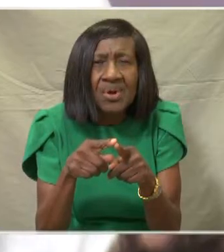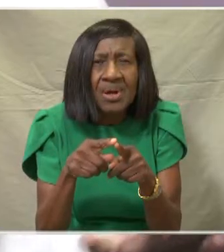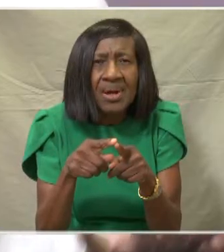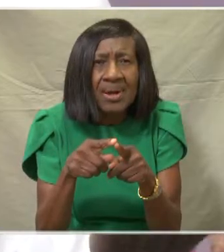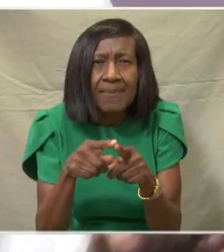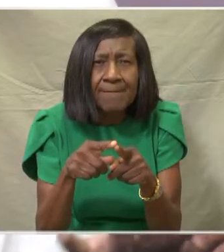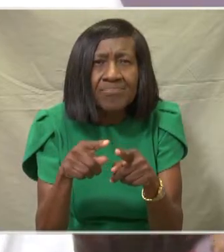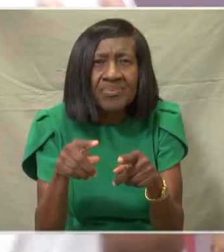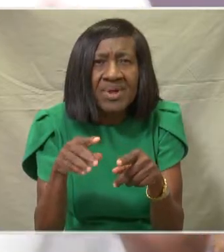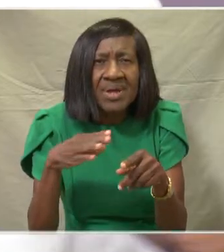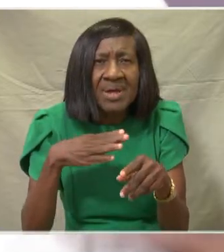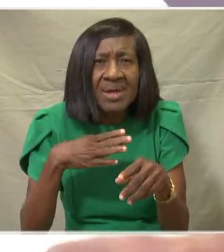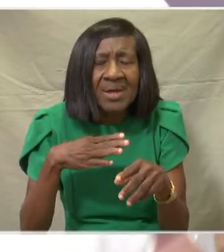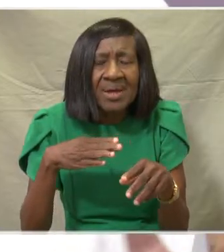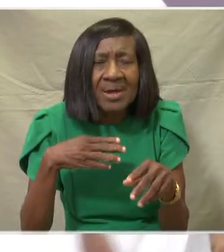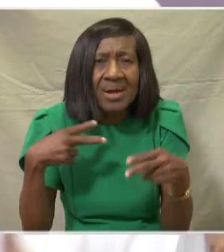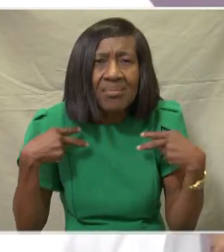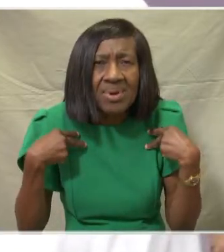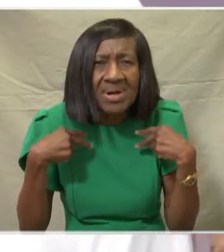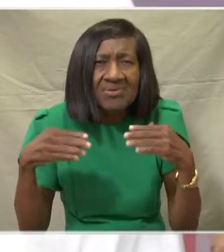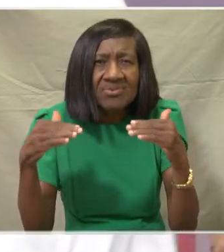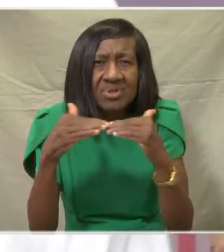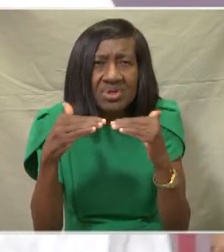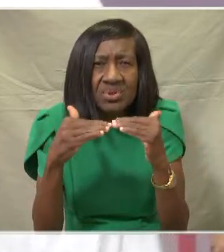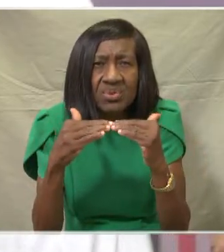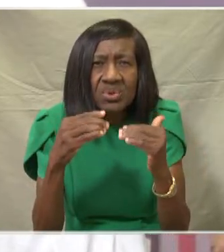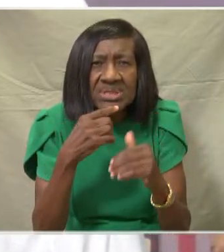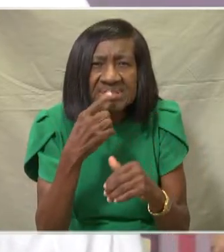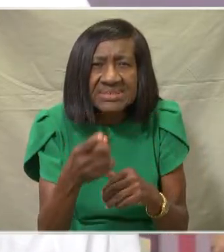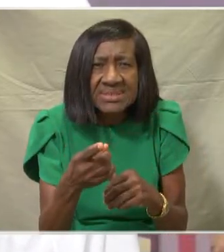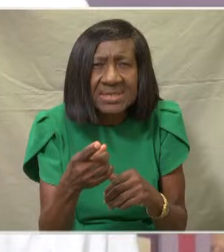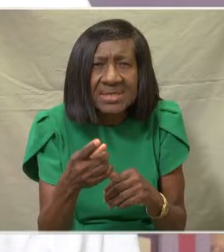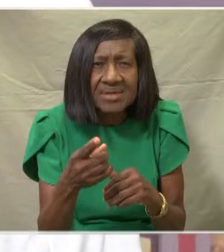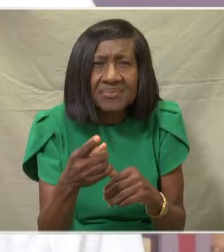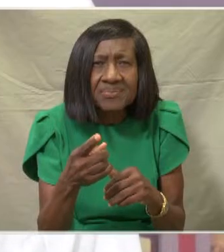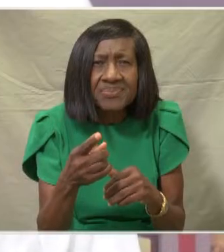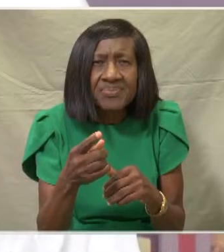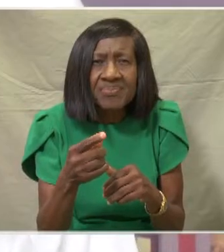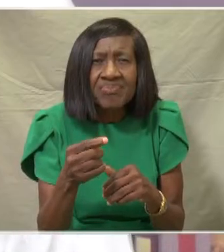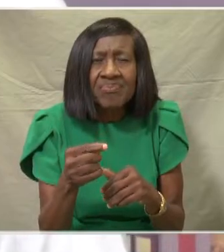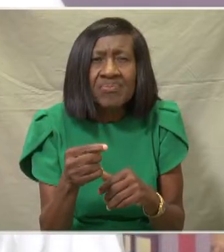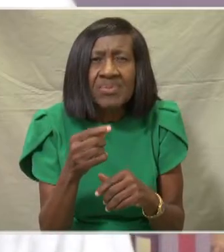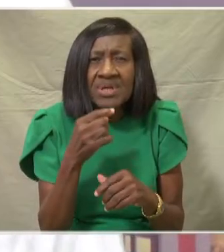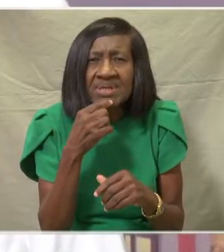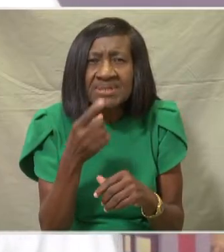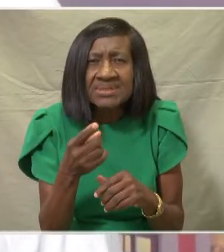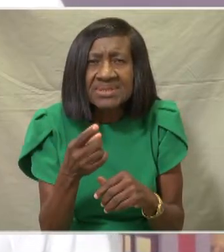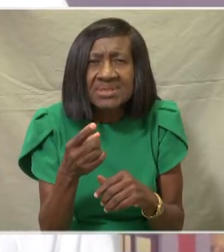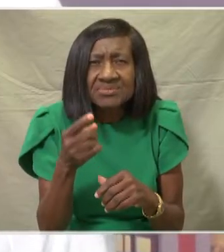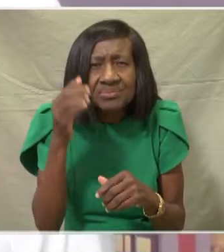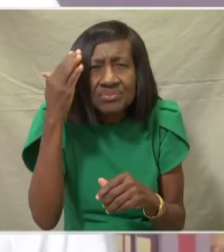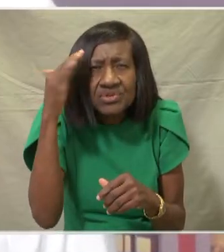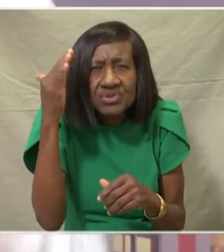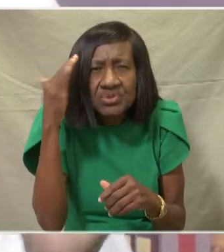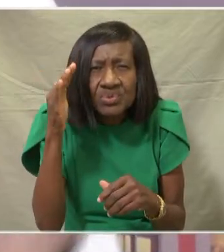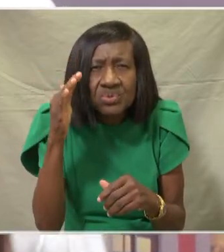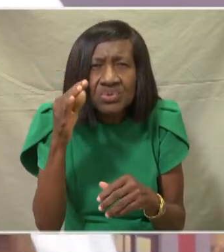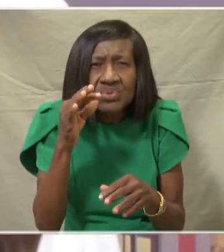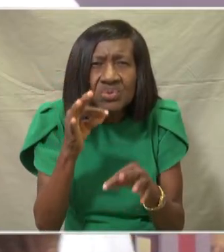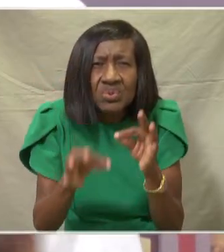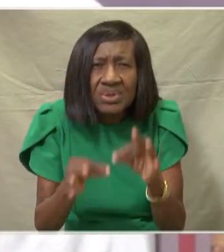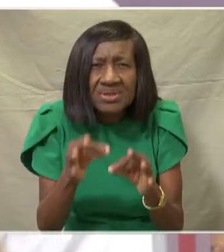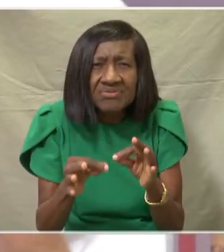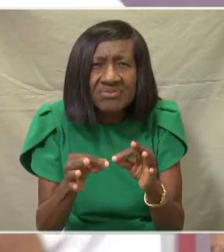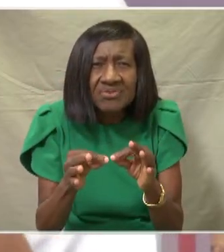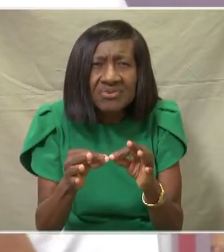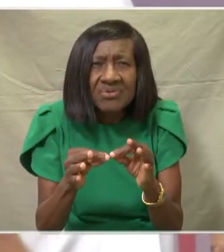power of the public purse, whilst they have nothing. I would imagine that is something. I don't know whether there are standards around the world for